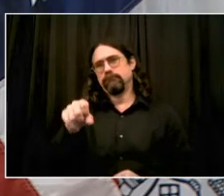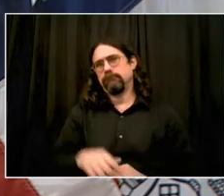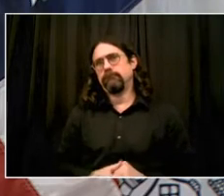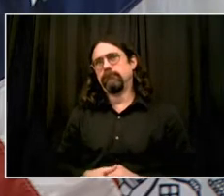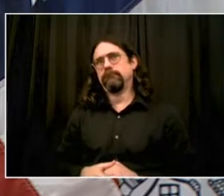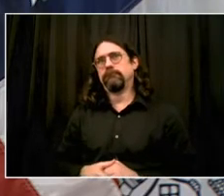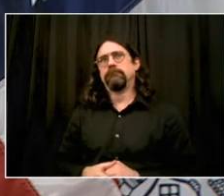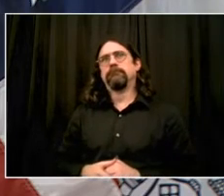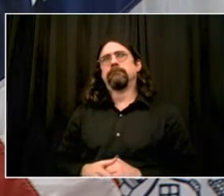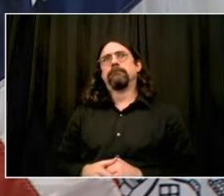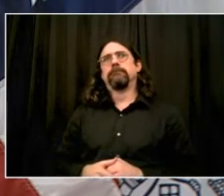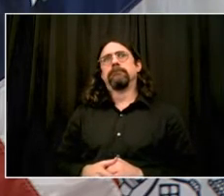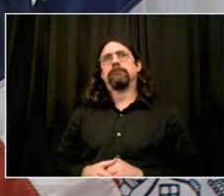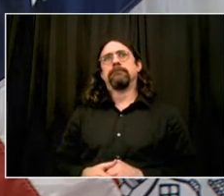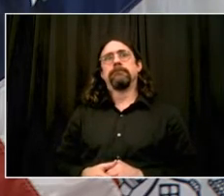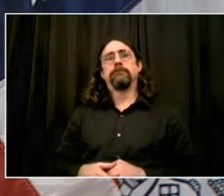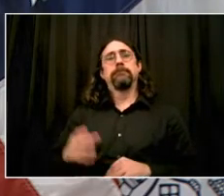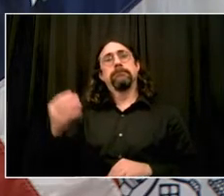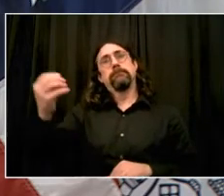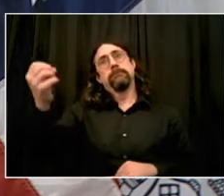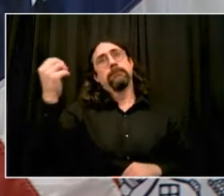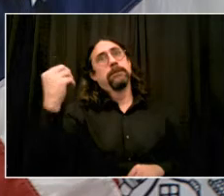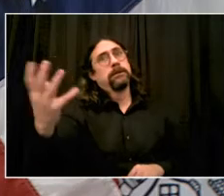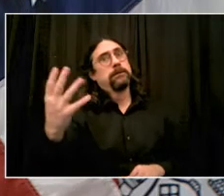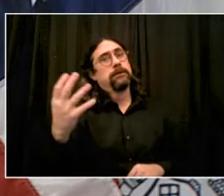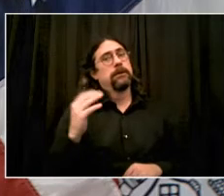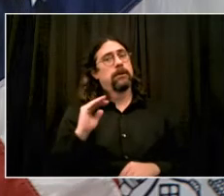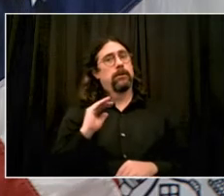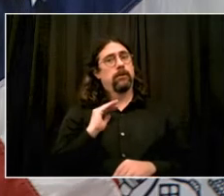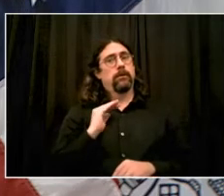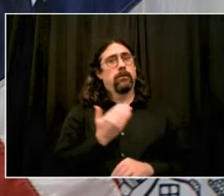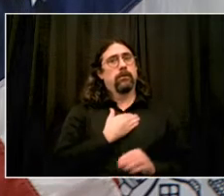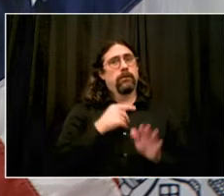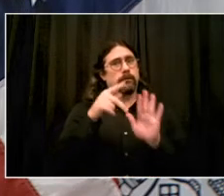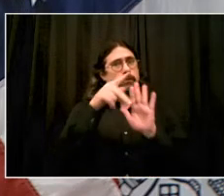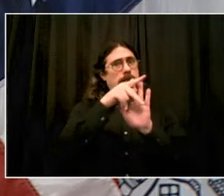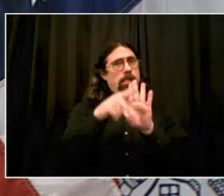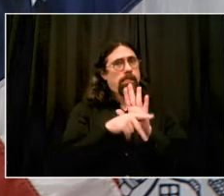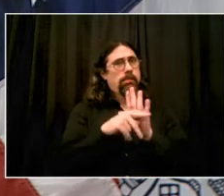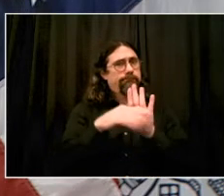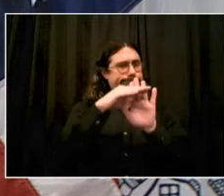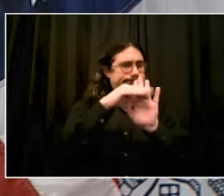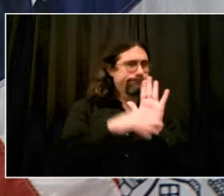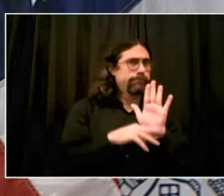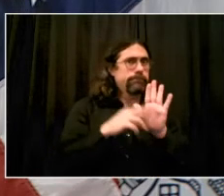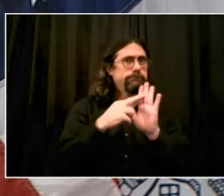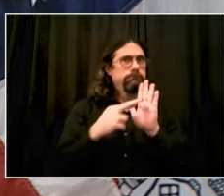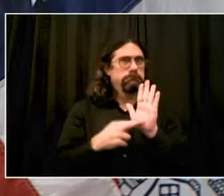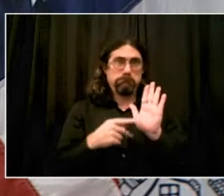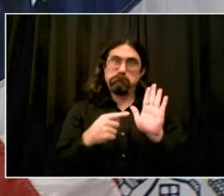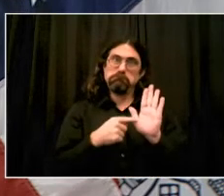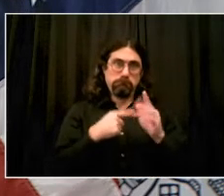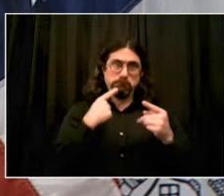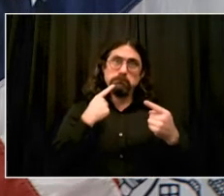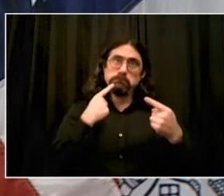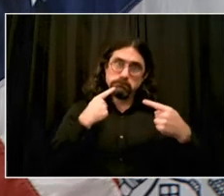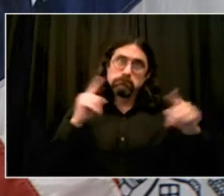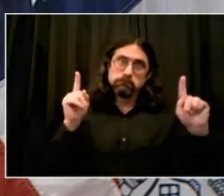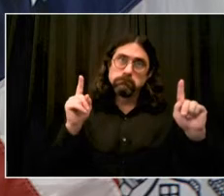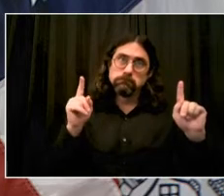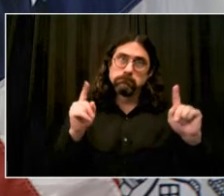in any major city in the world to reduce building emissions. We know continually going to more of an